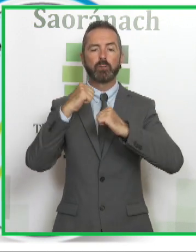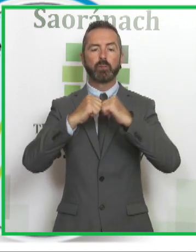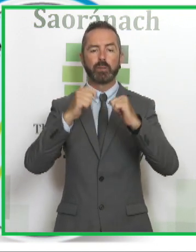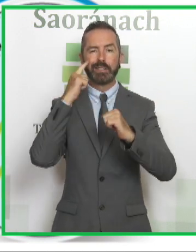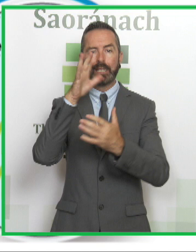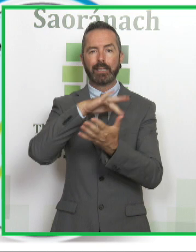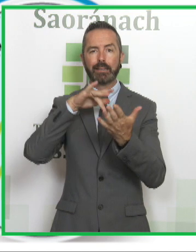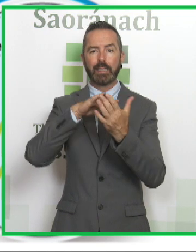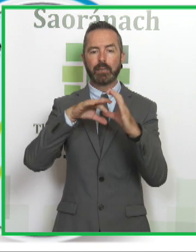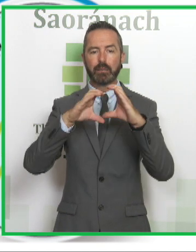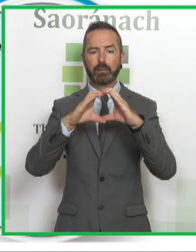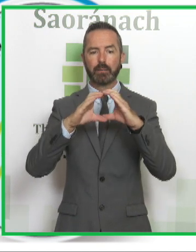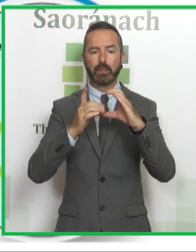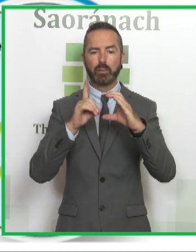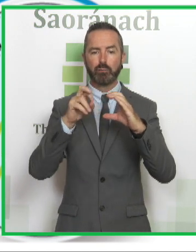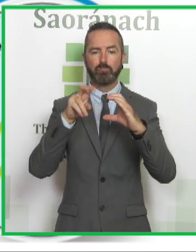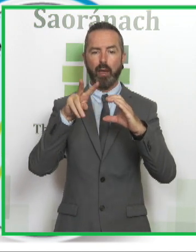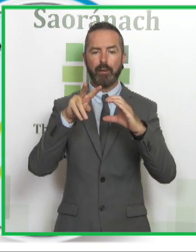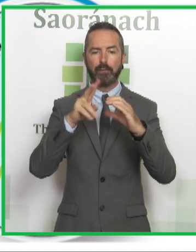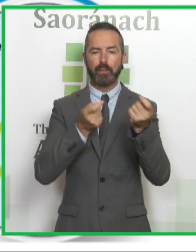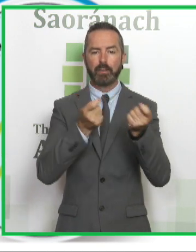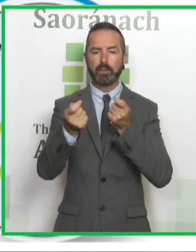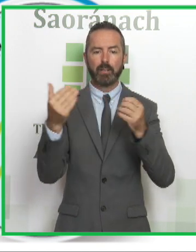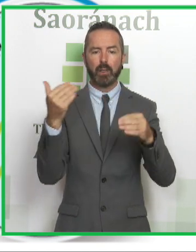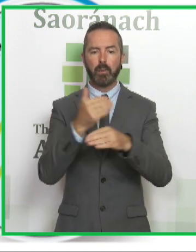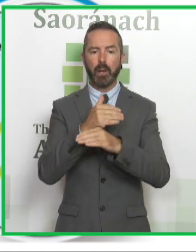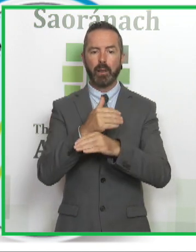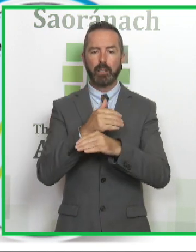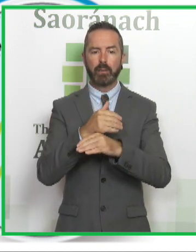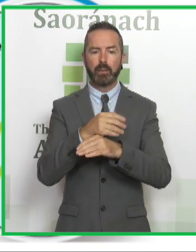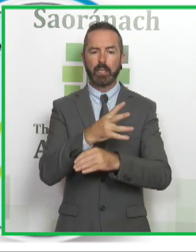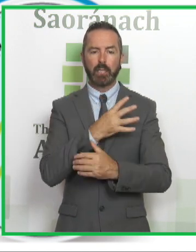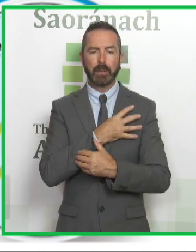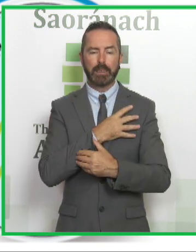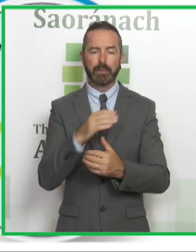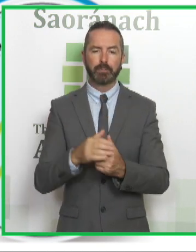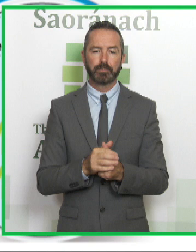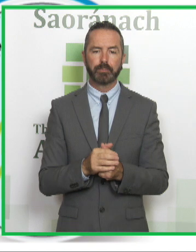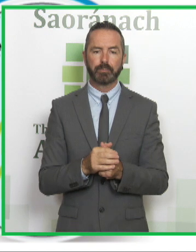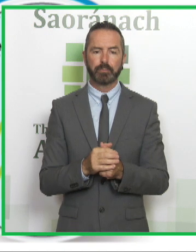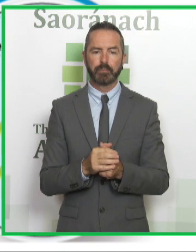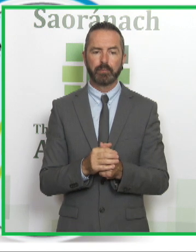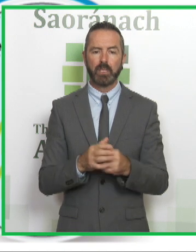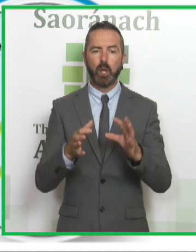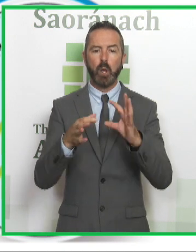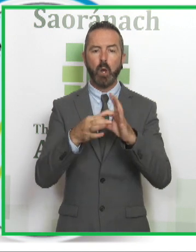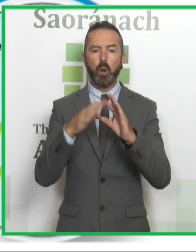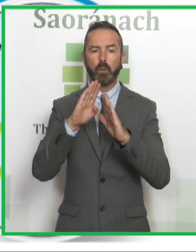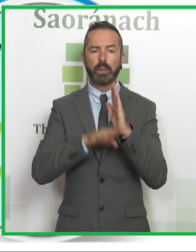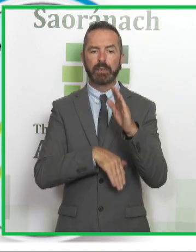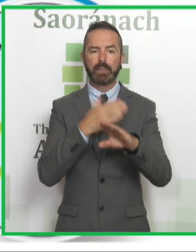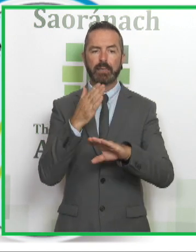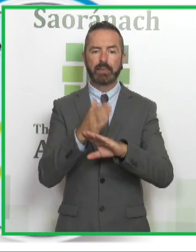middle, Drive is overseen by the Drive Oversight Committee. The host task force